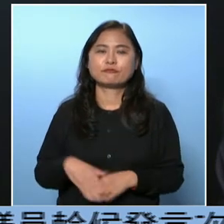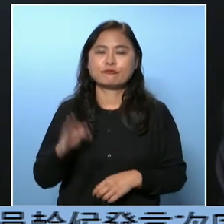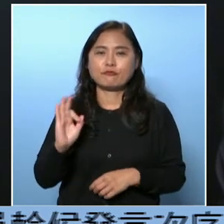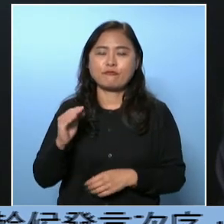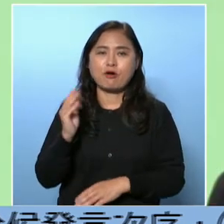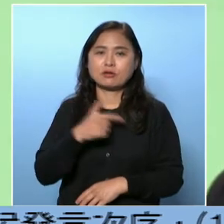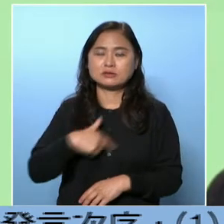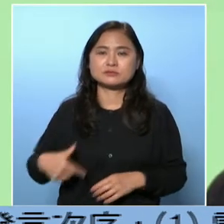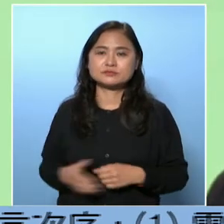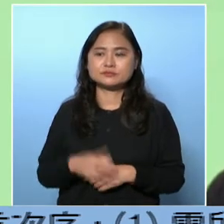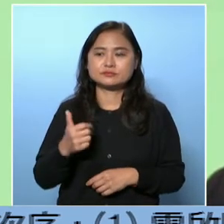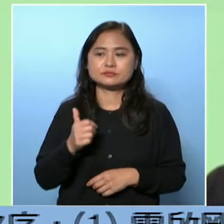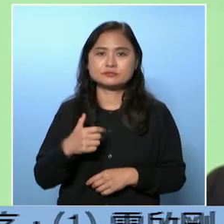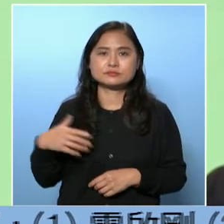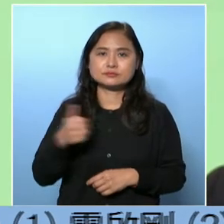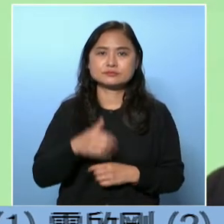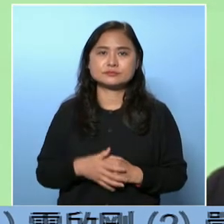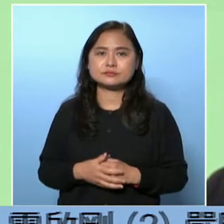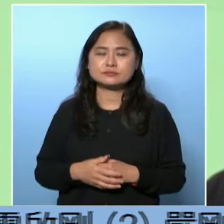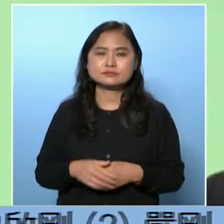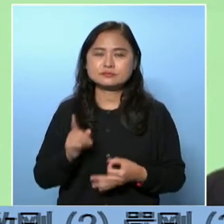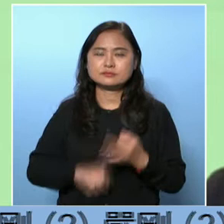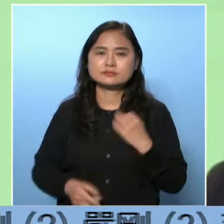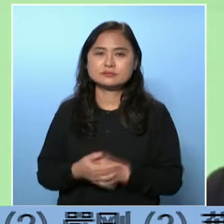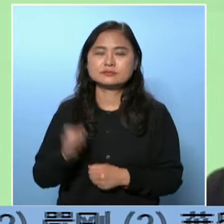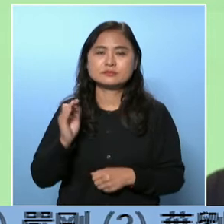Kwok. Thank you, President.